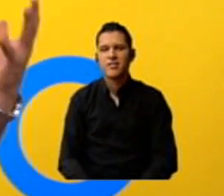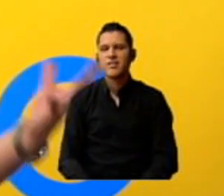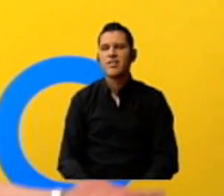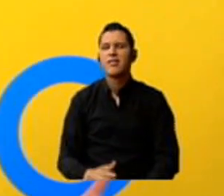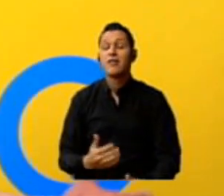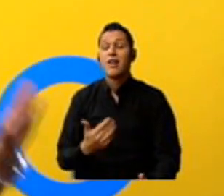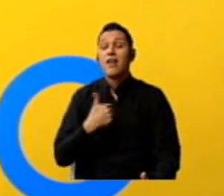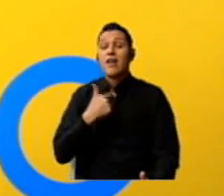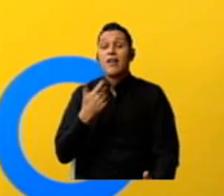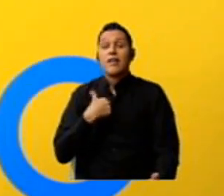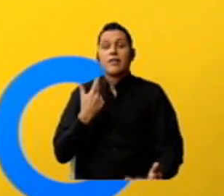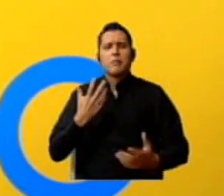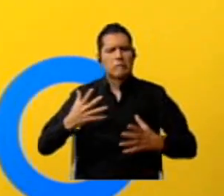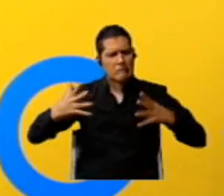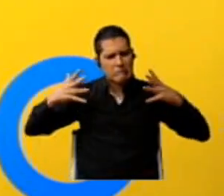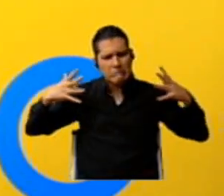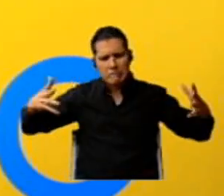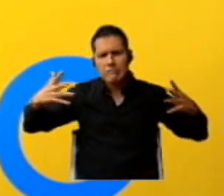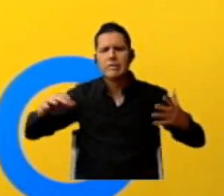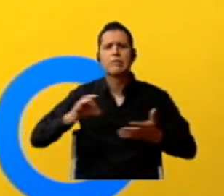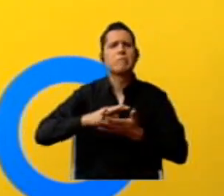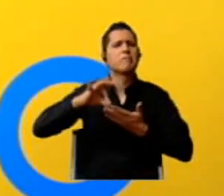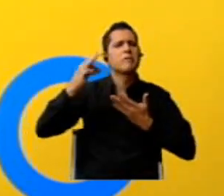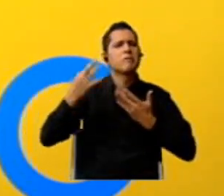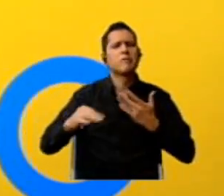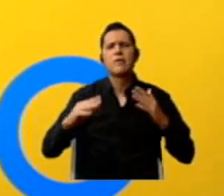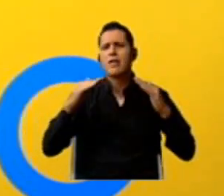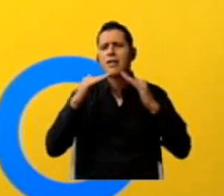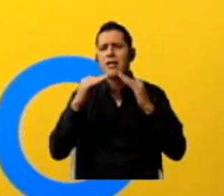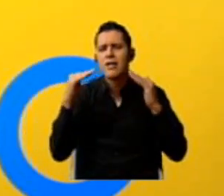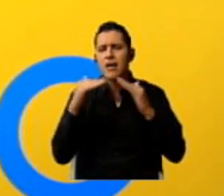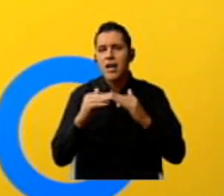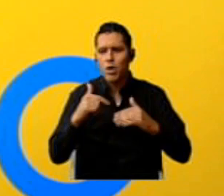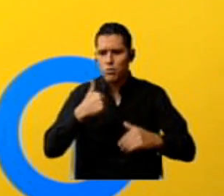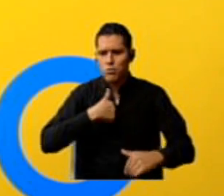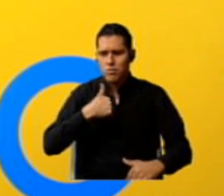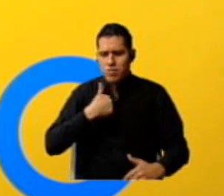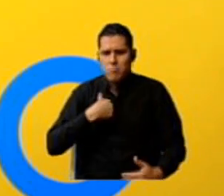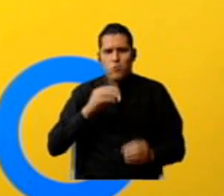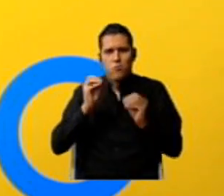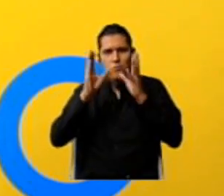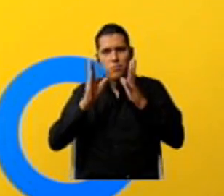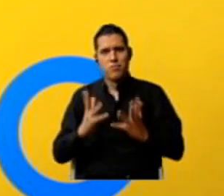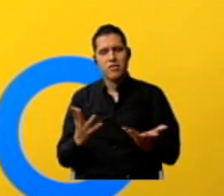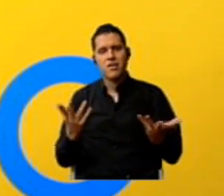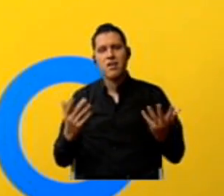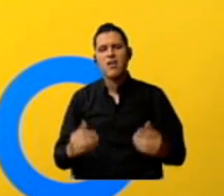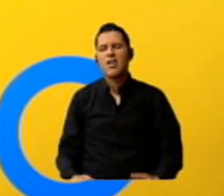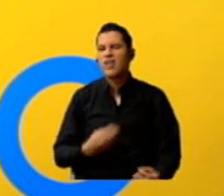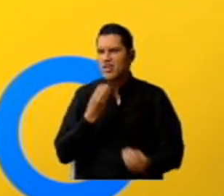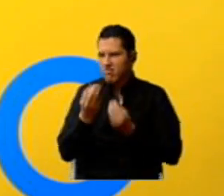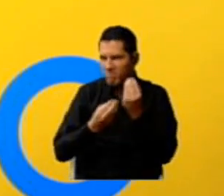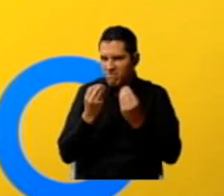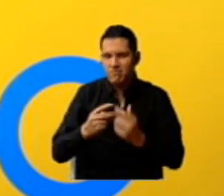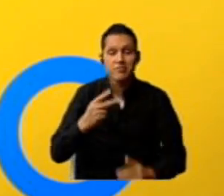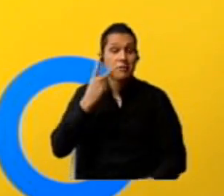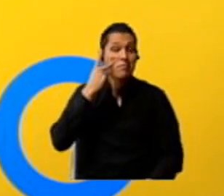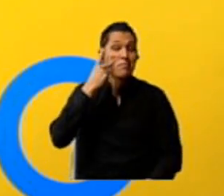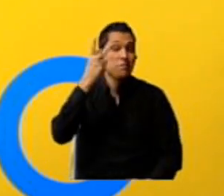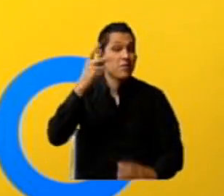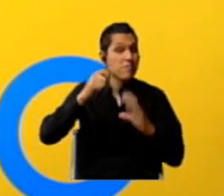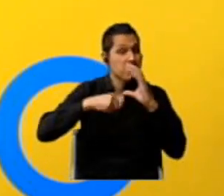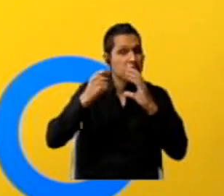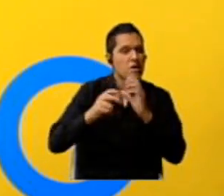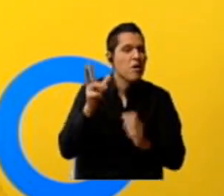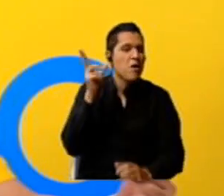a big school, we have classmates at home, and we have a teacher. We are going to watch some videos and listen